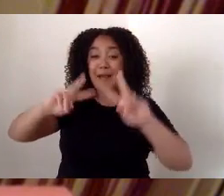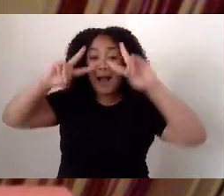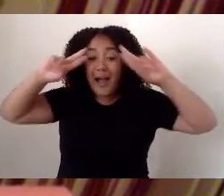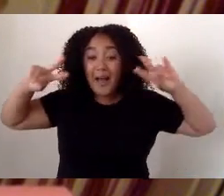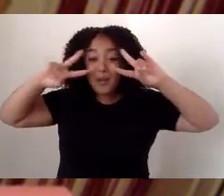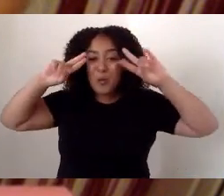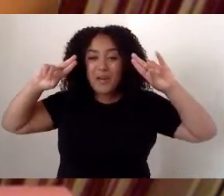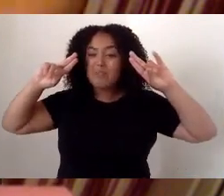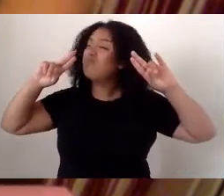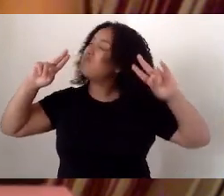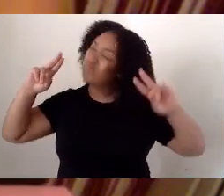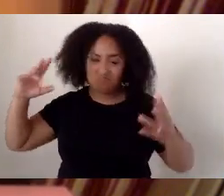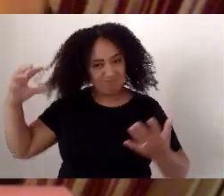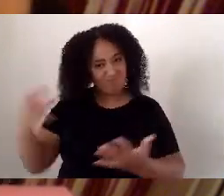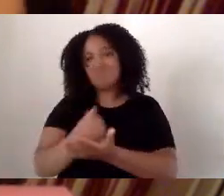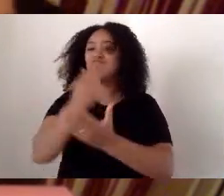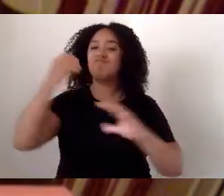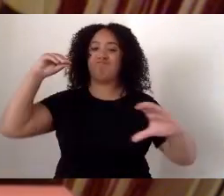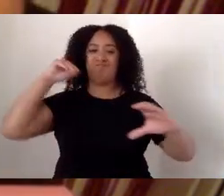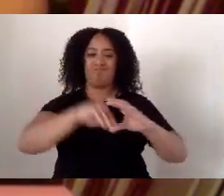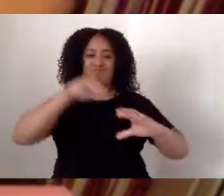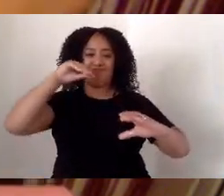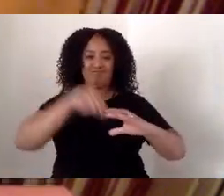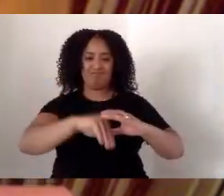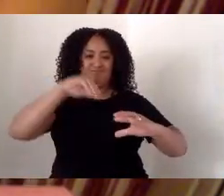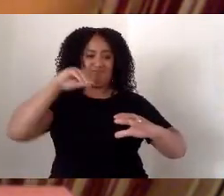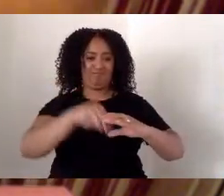So we just want to keep on filling this up with stuff.